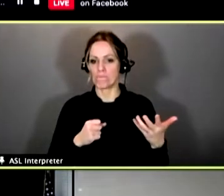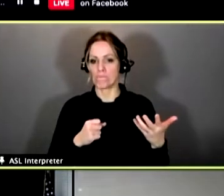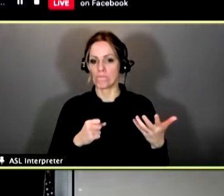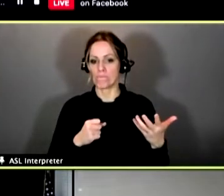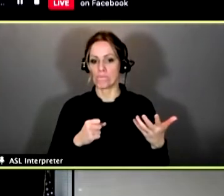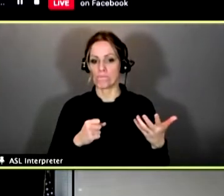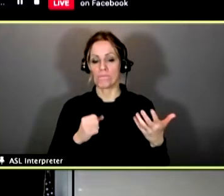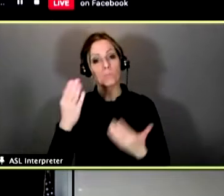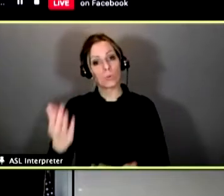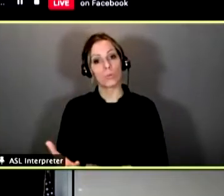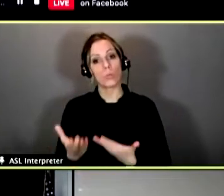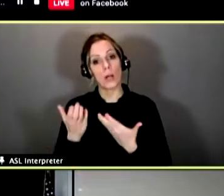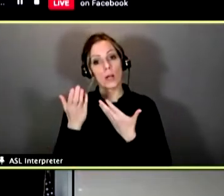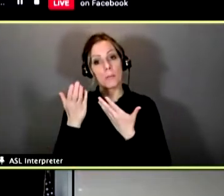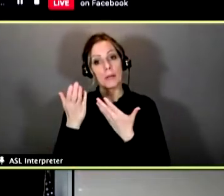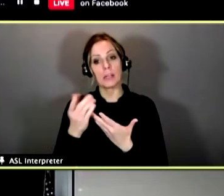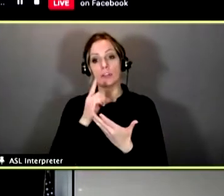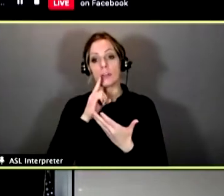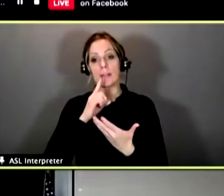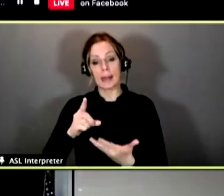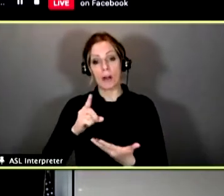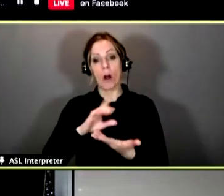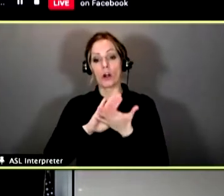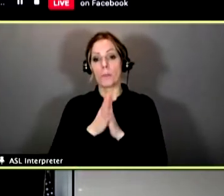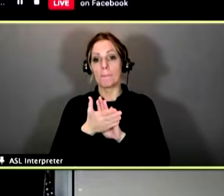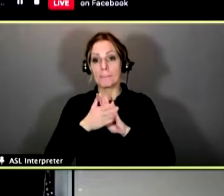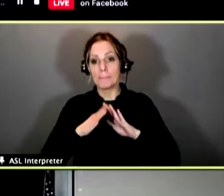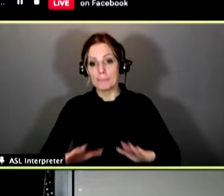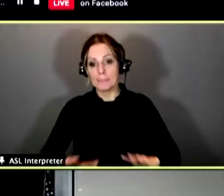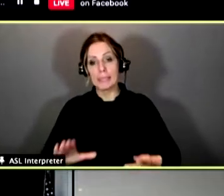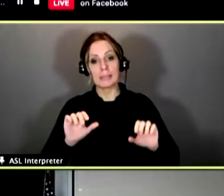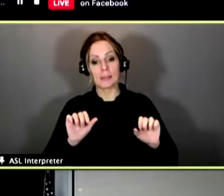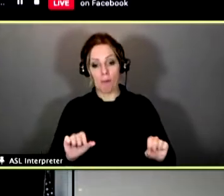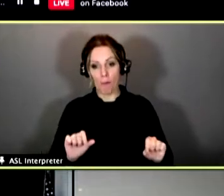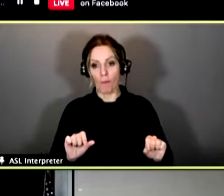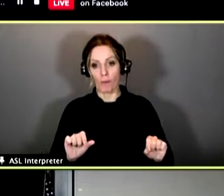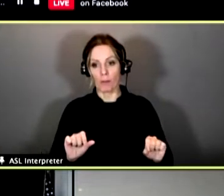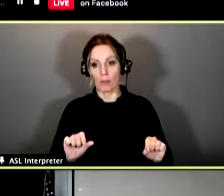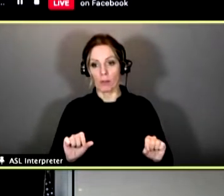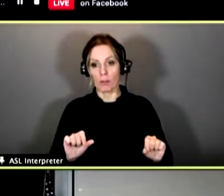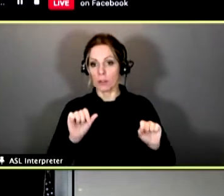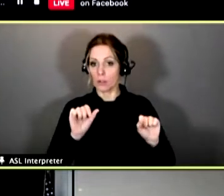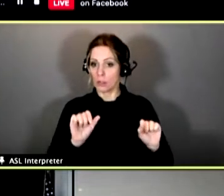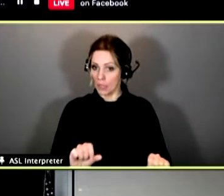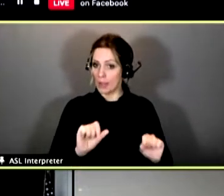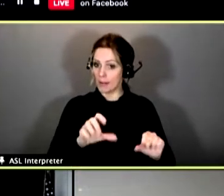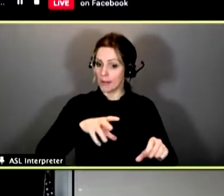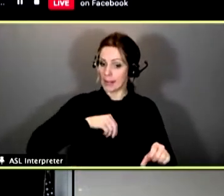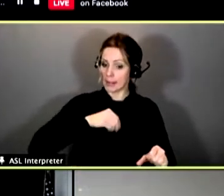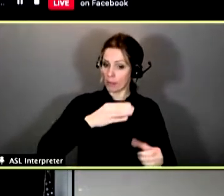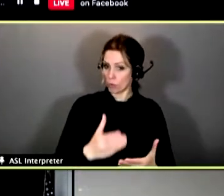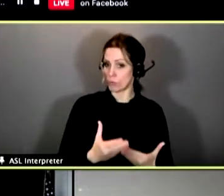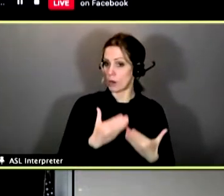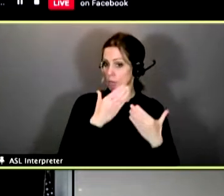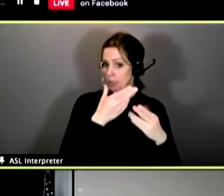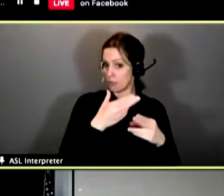recommendations that are feasible, that can make a change in the short term and go beyond